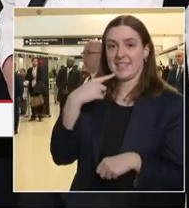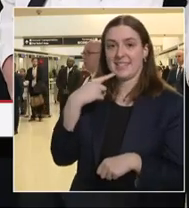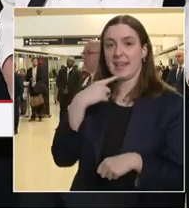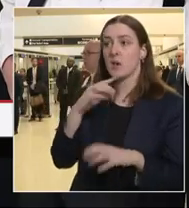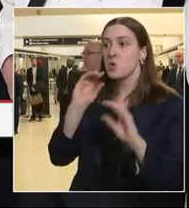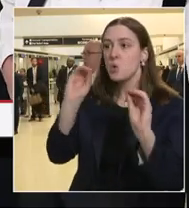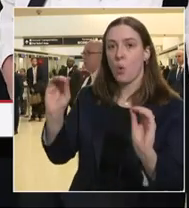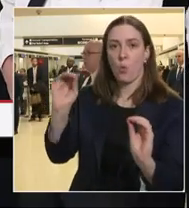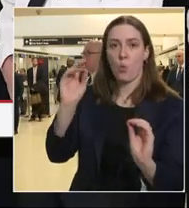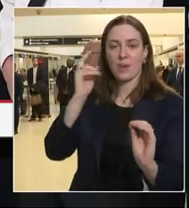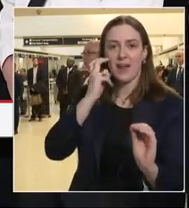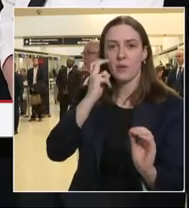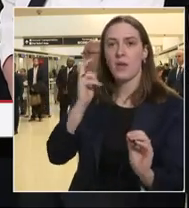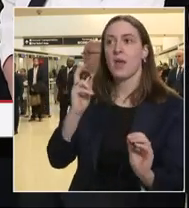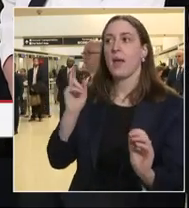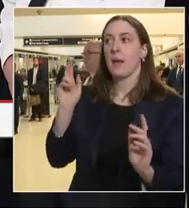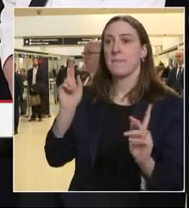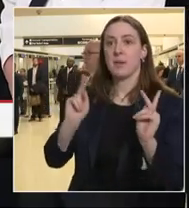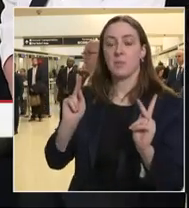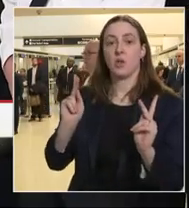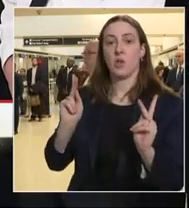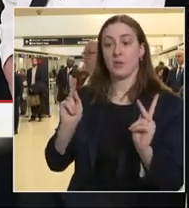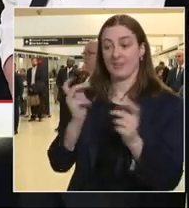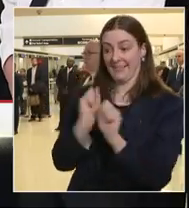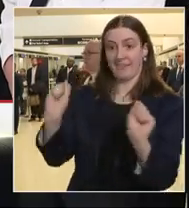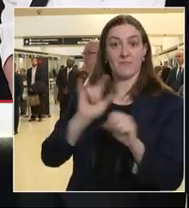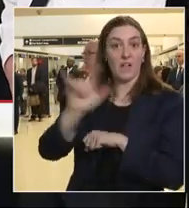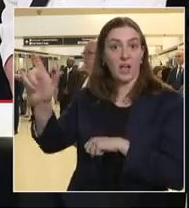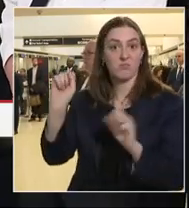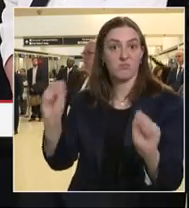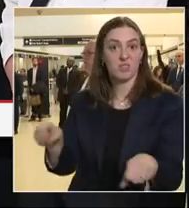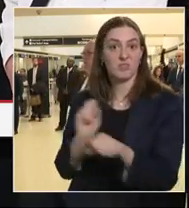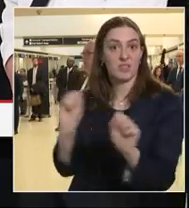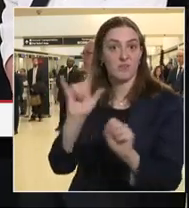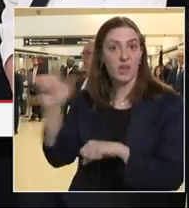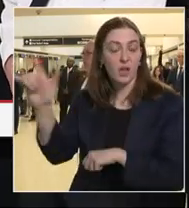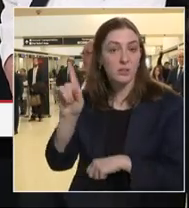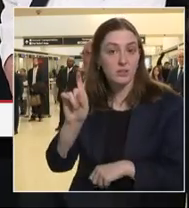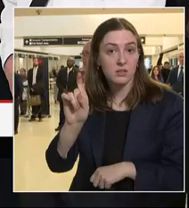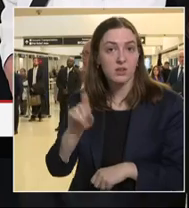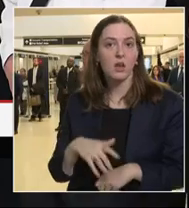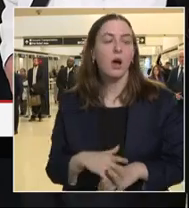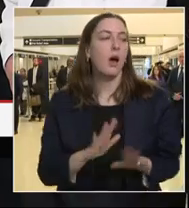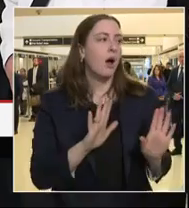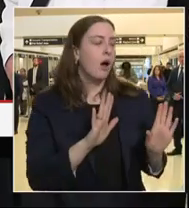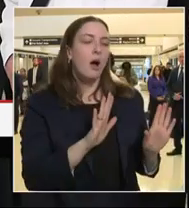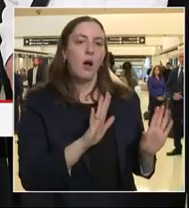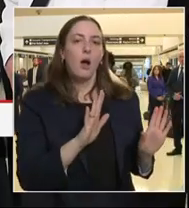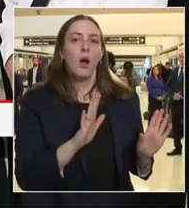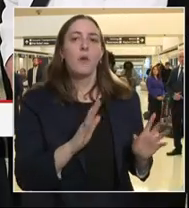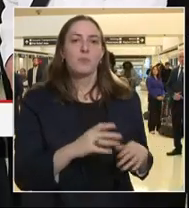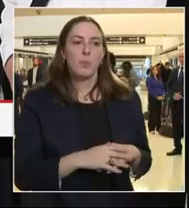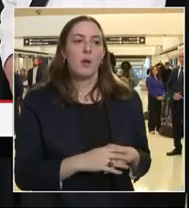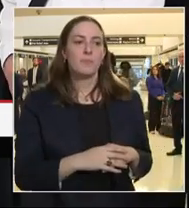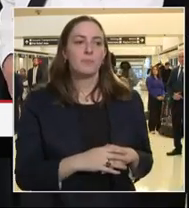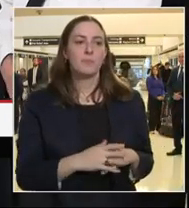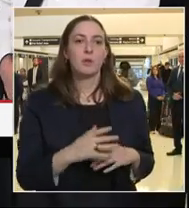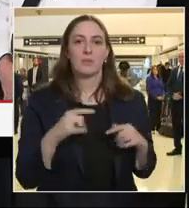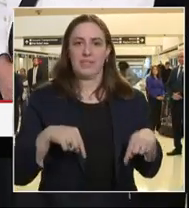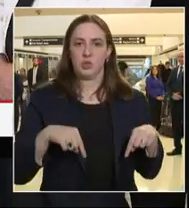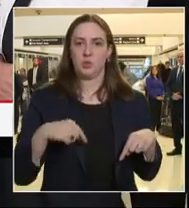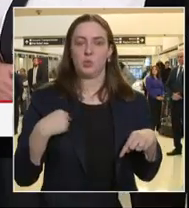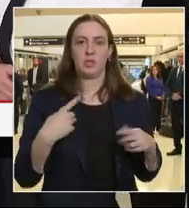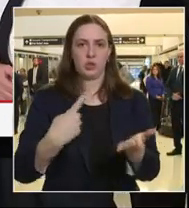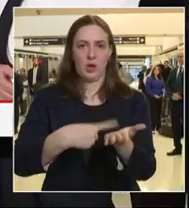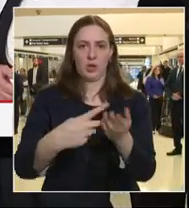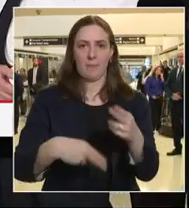are safe to fly? What we can talk about today is what happened here with